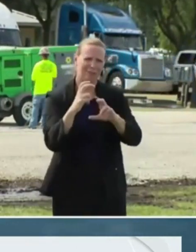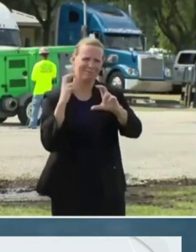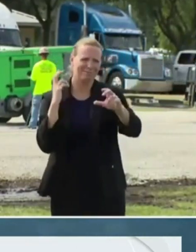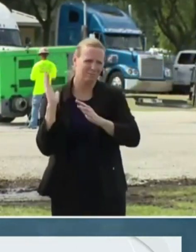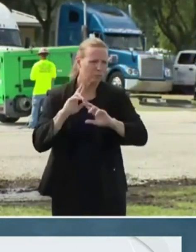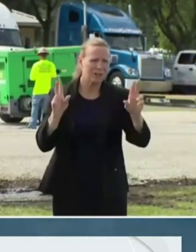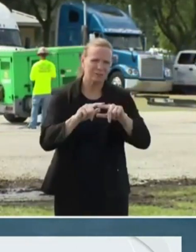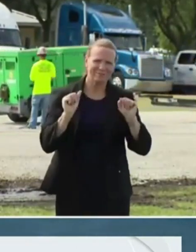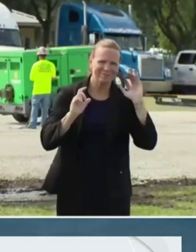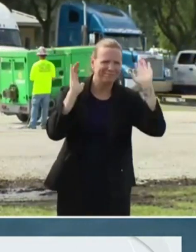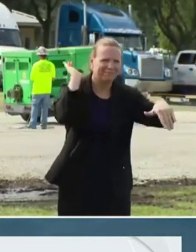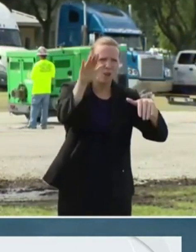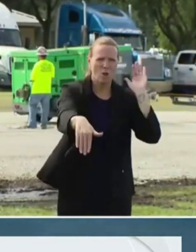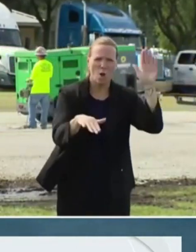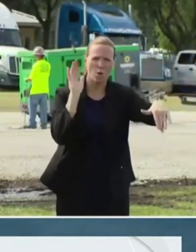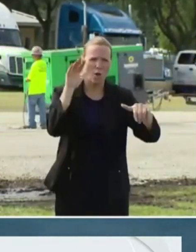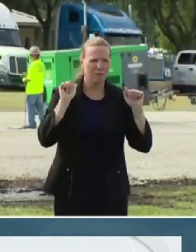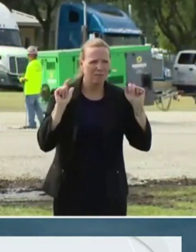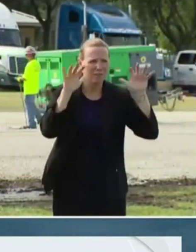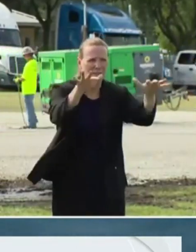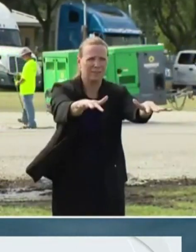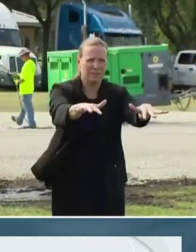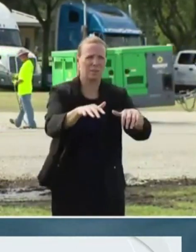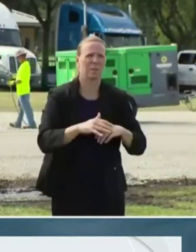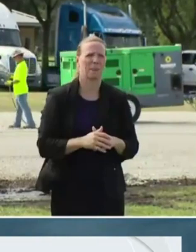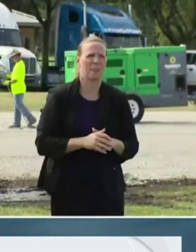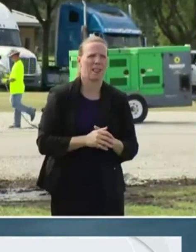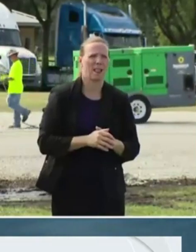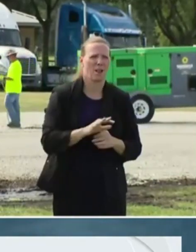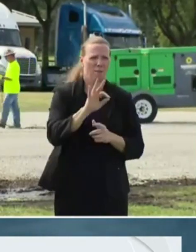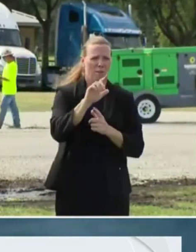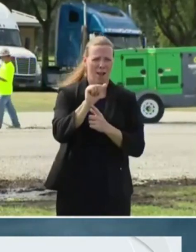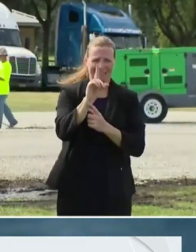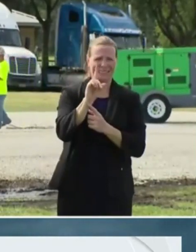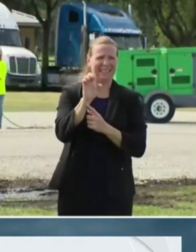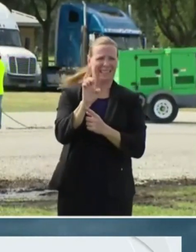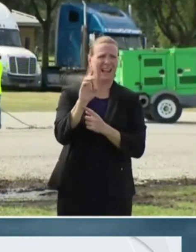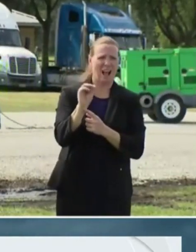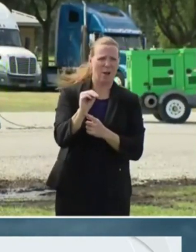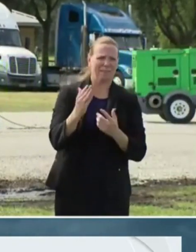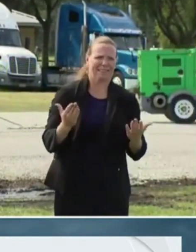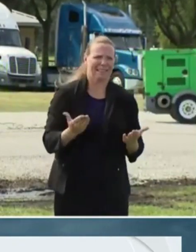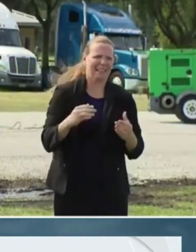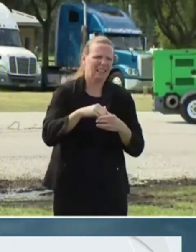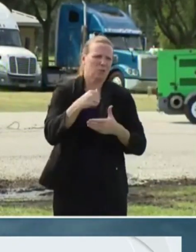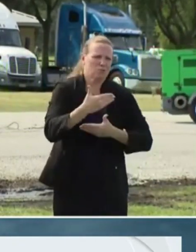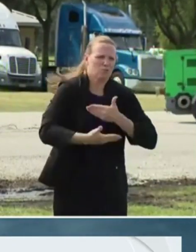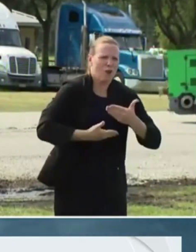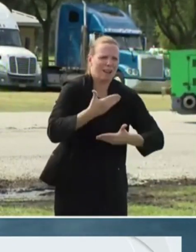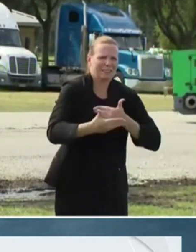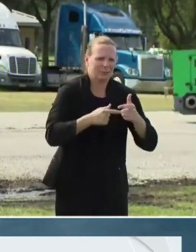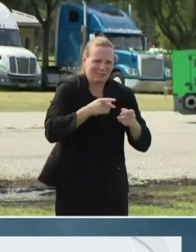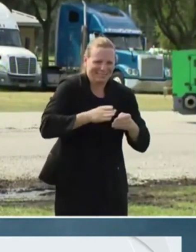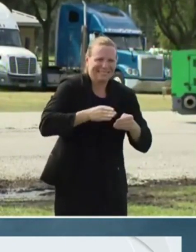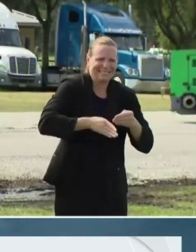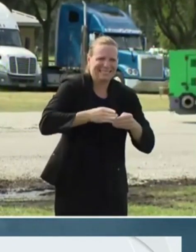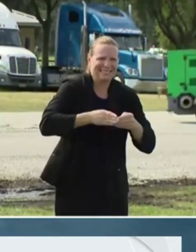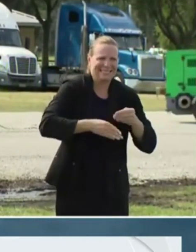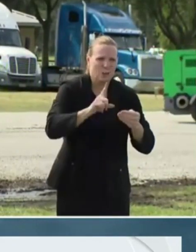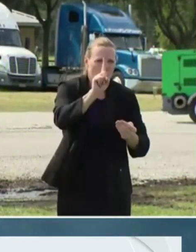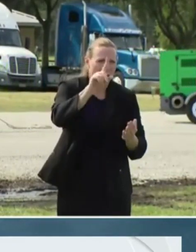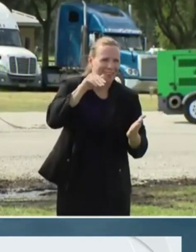needed. Florida DEM is currently in the process of completing 1,200